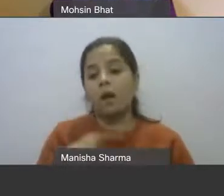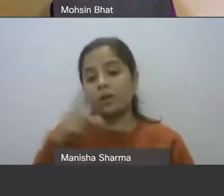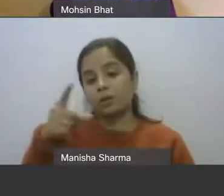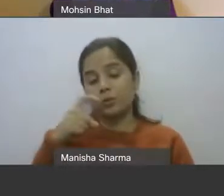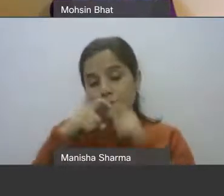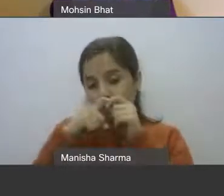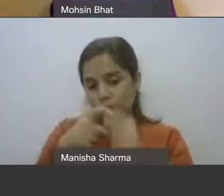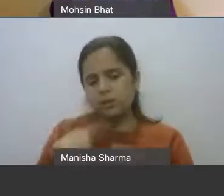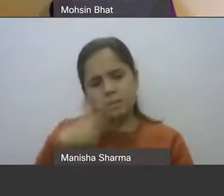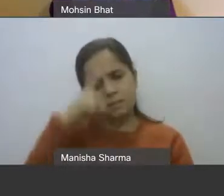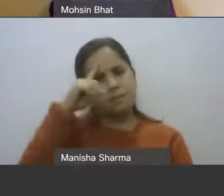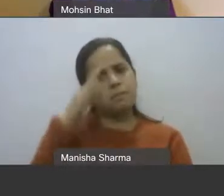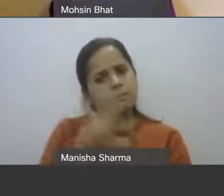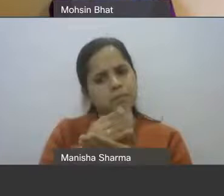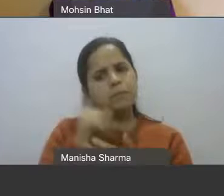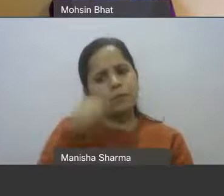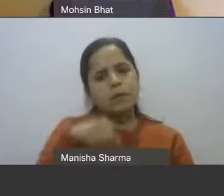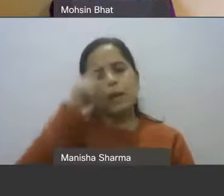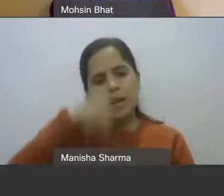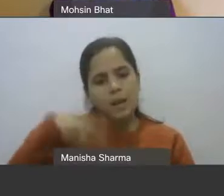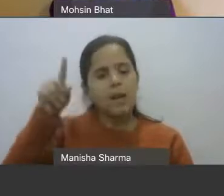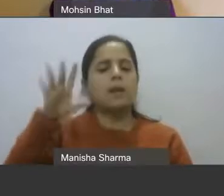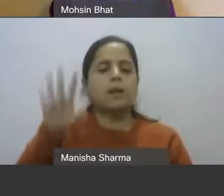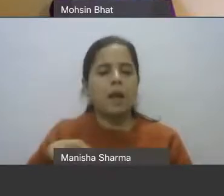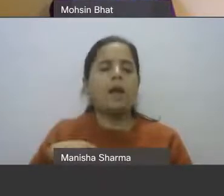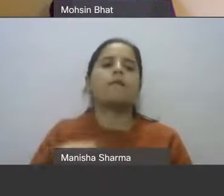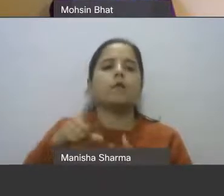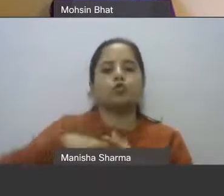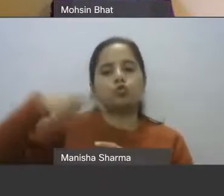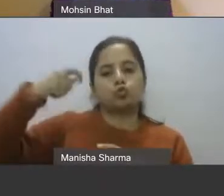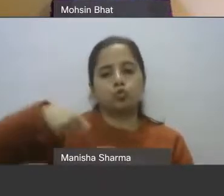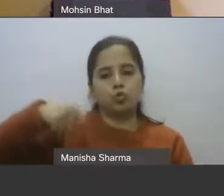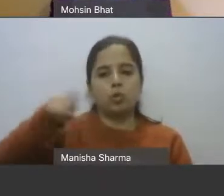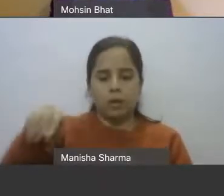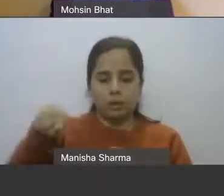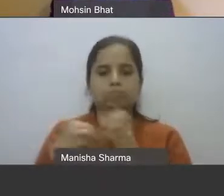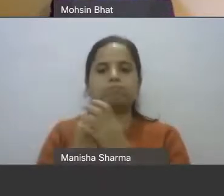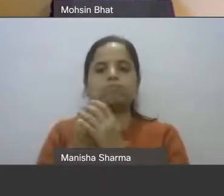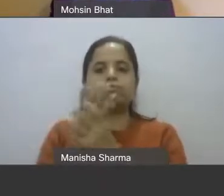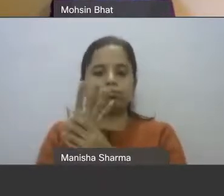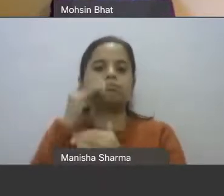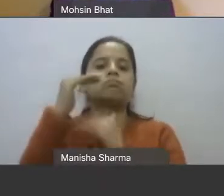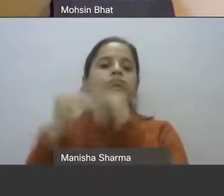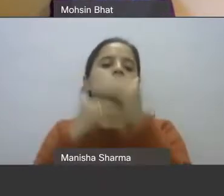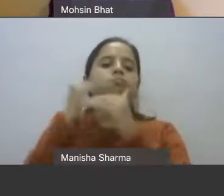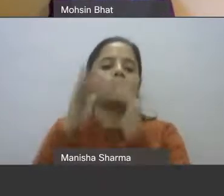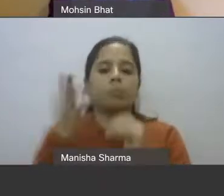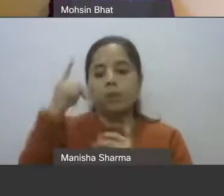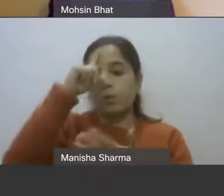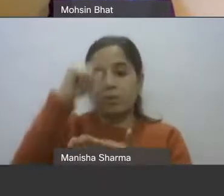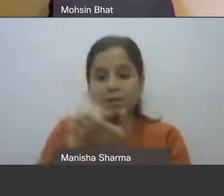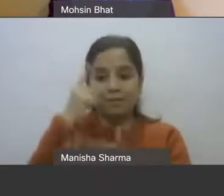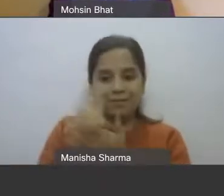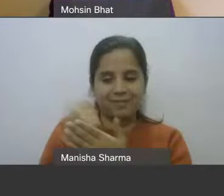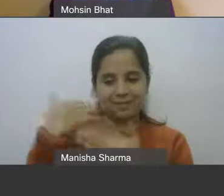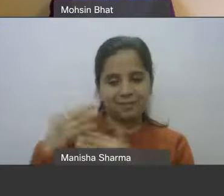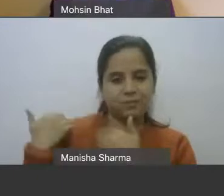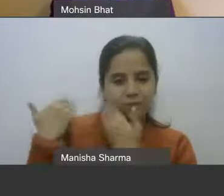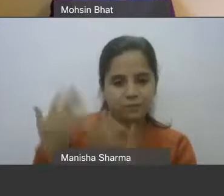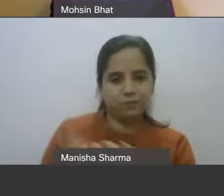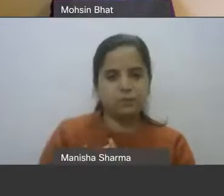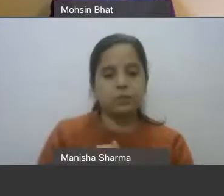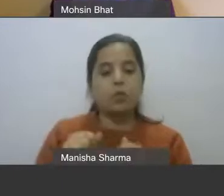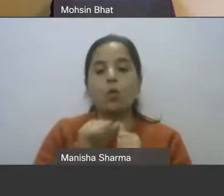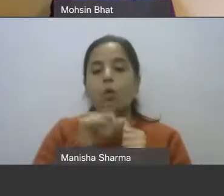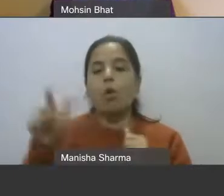do believe that Indian jurisprudence has evolved with the recent decisions, including of the All